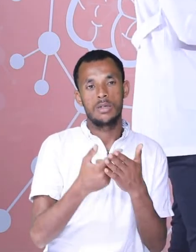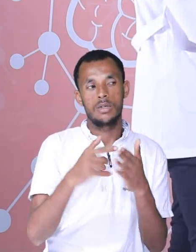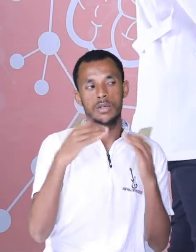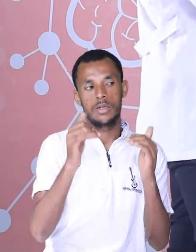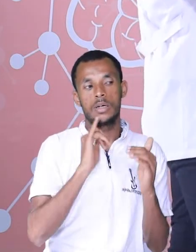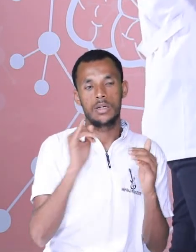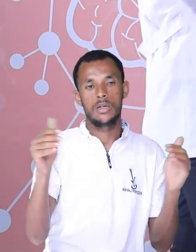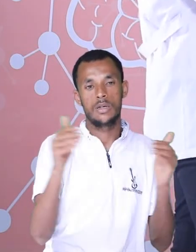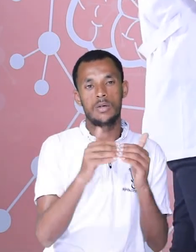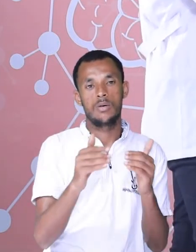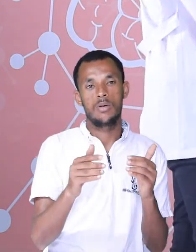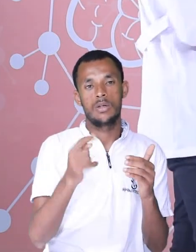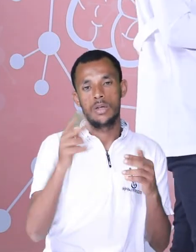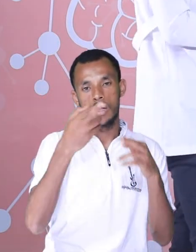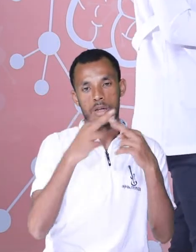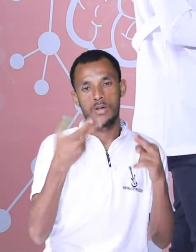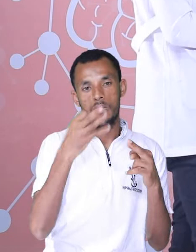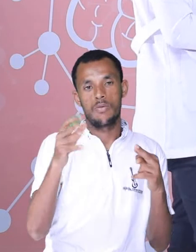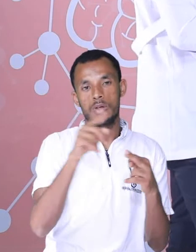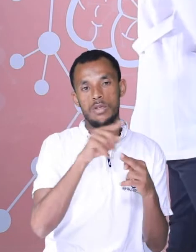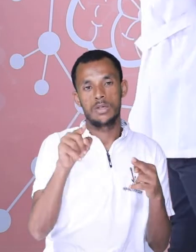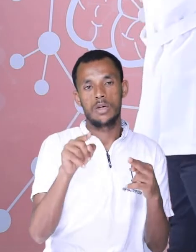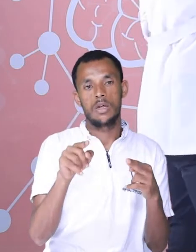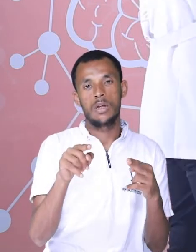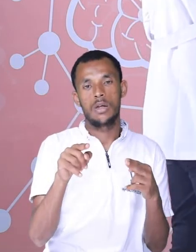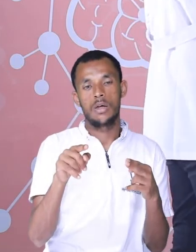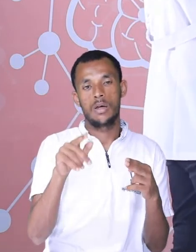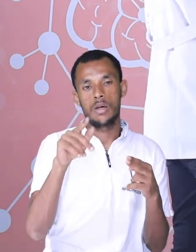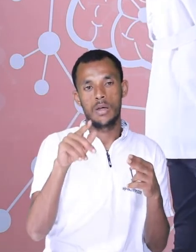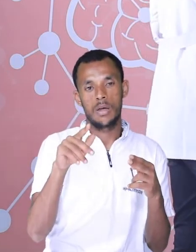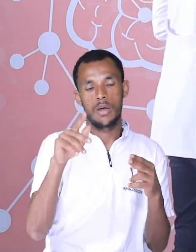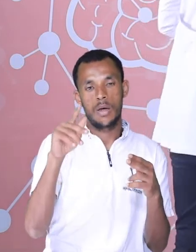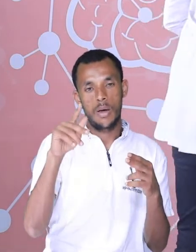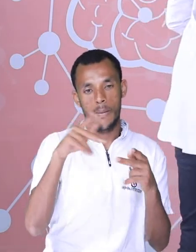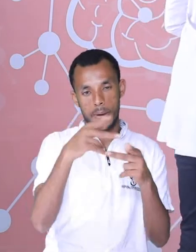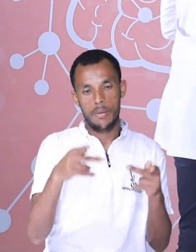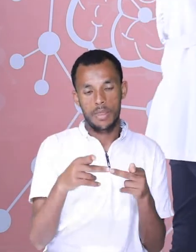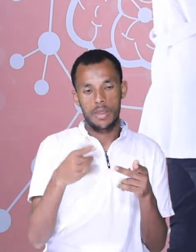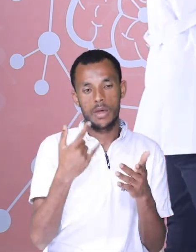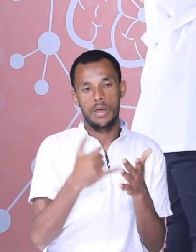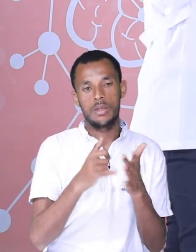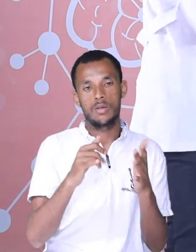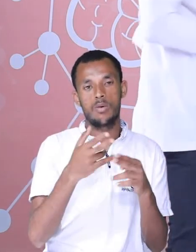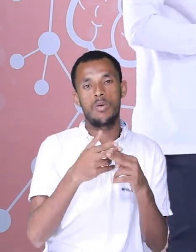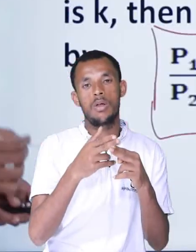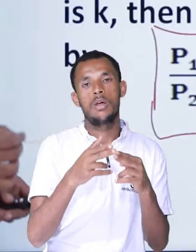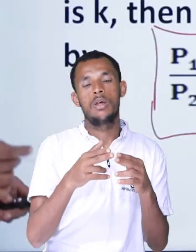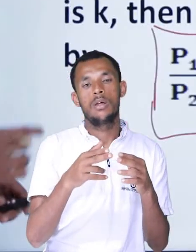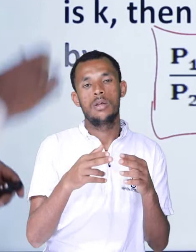is equal to the ratio of their perimeter. That is called a scale factor